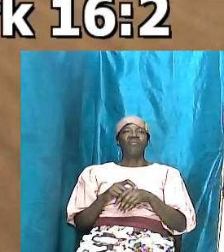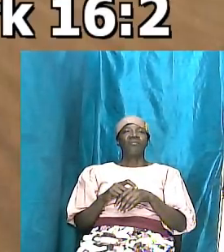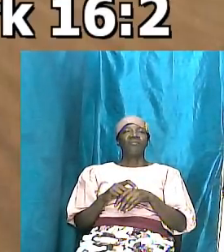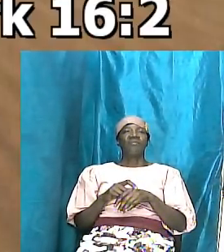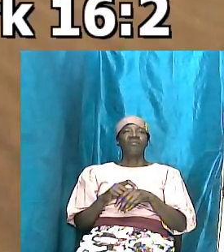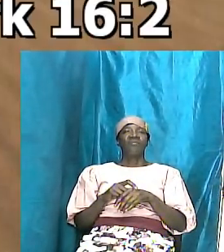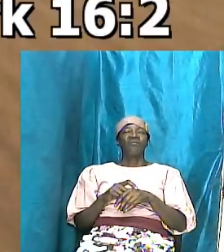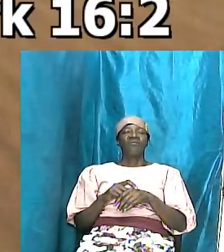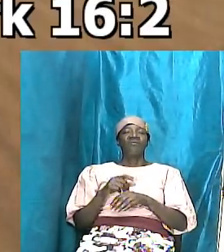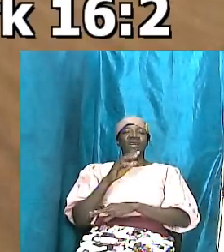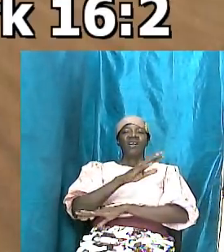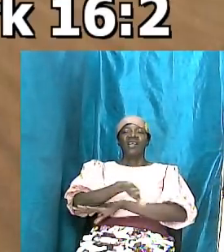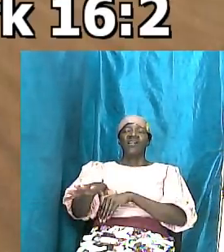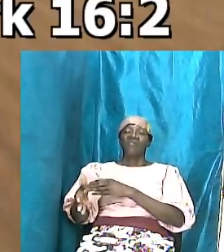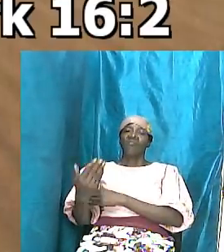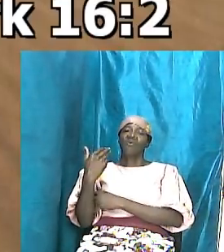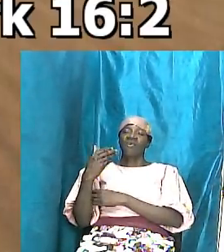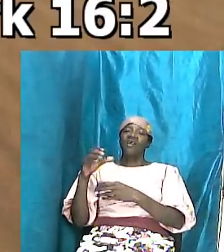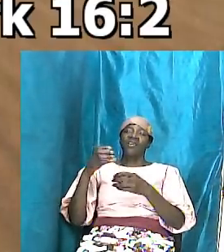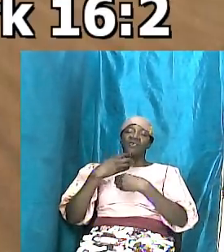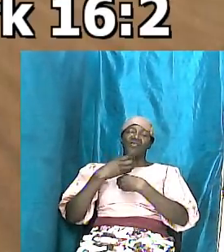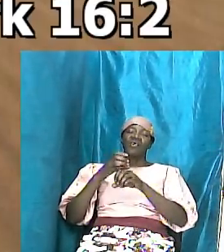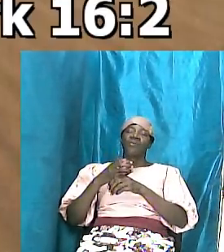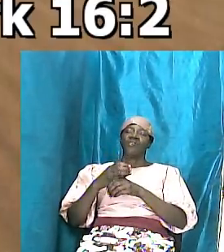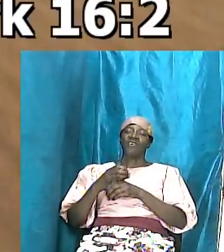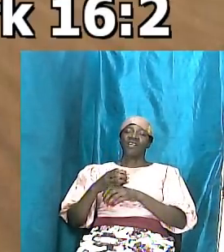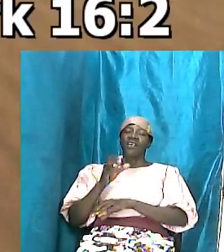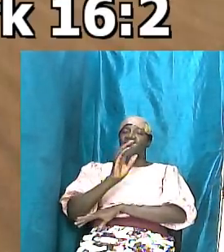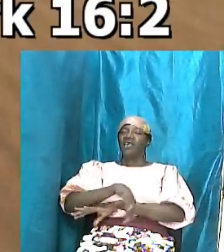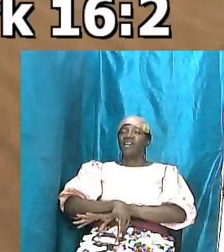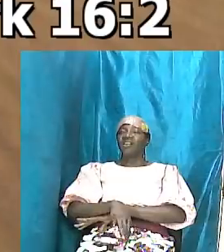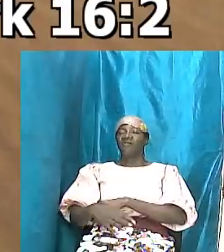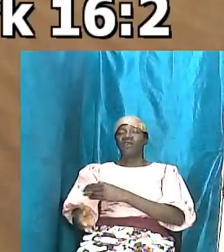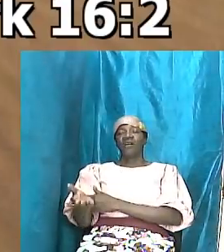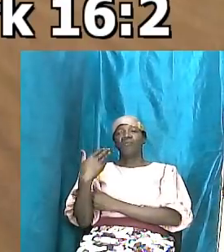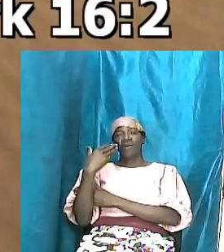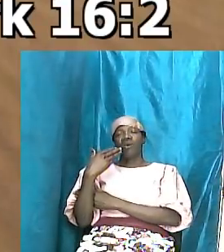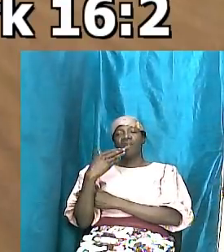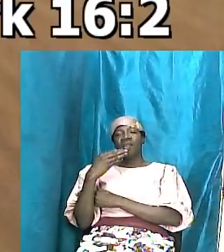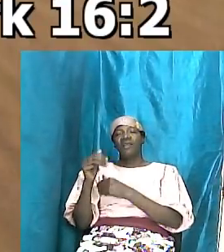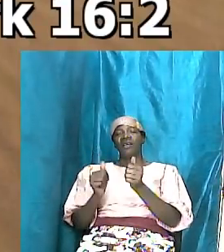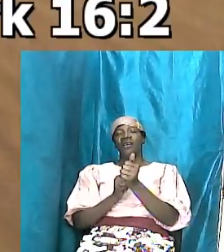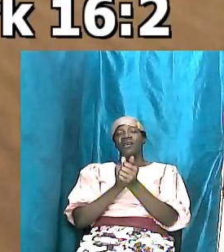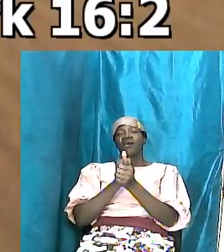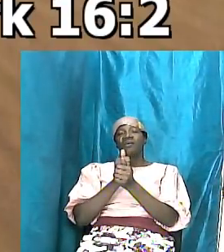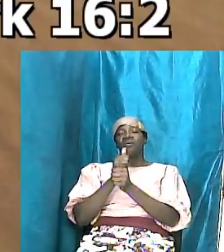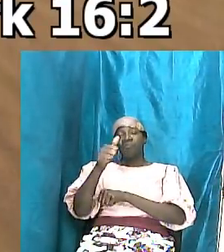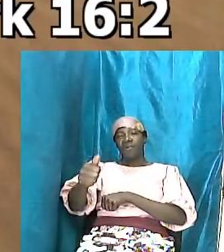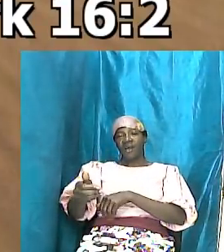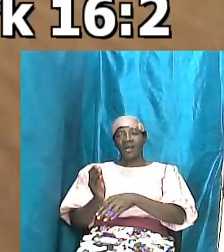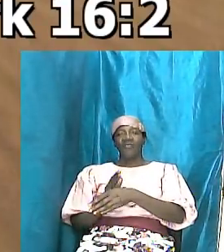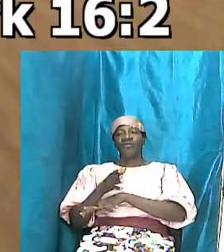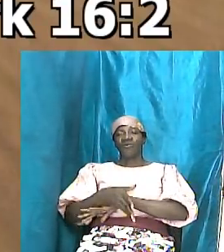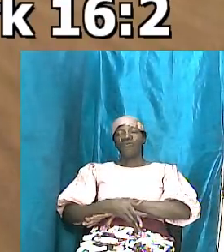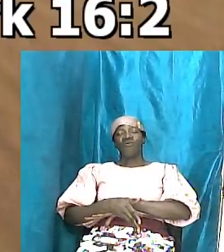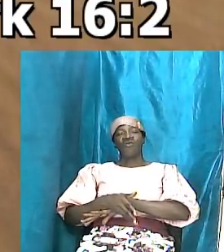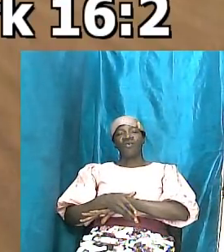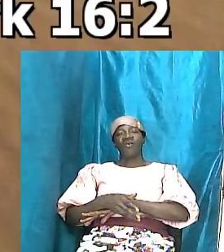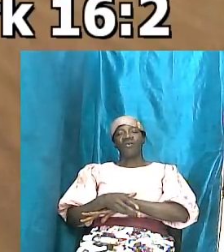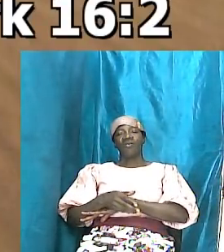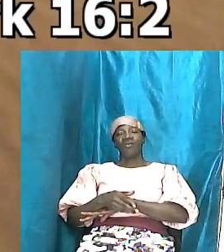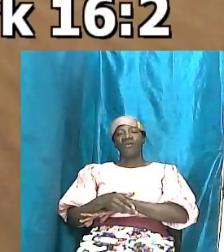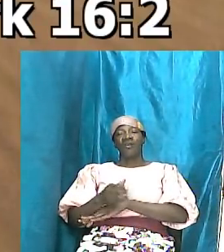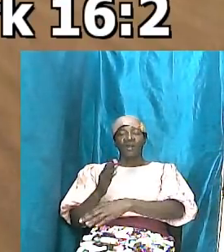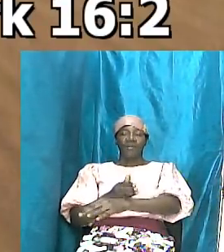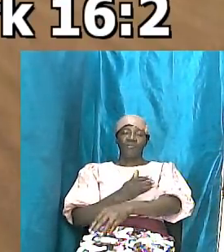time. Evening and morning in creation, evening and morning at Passover, which marked the process